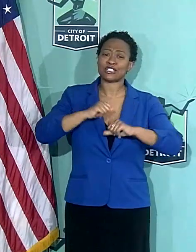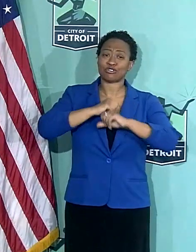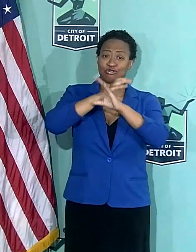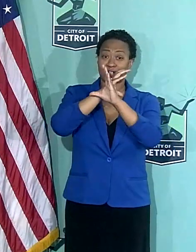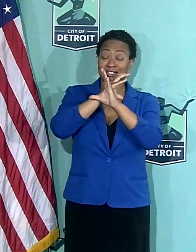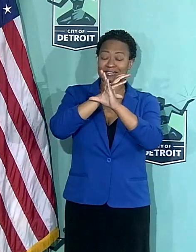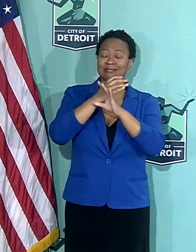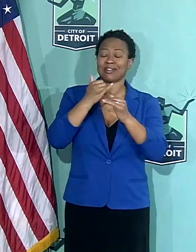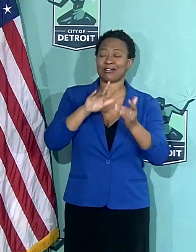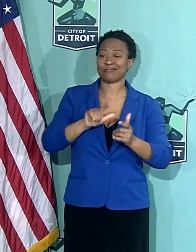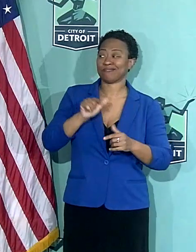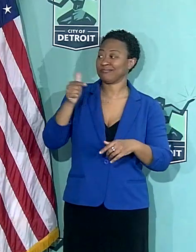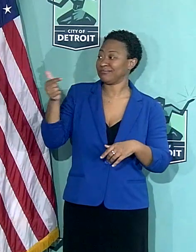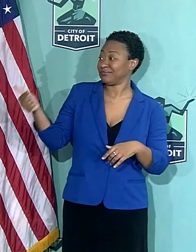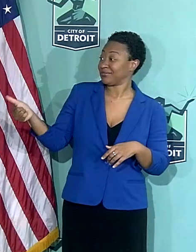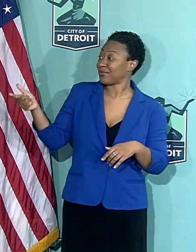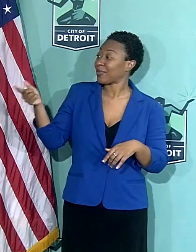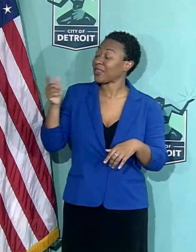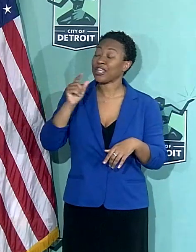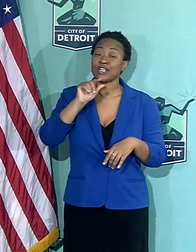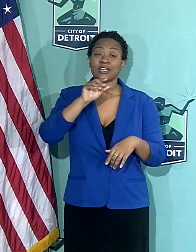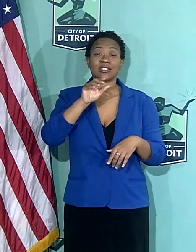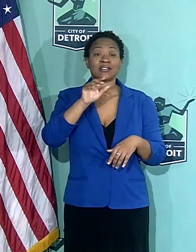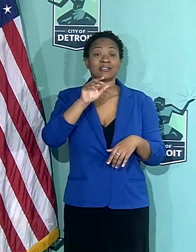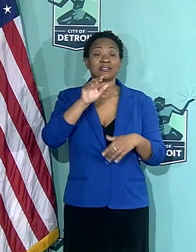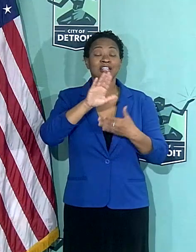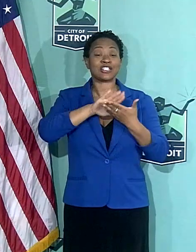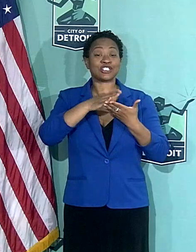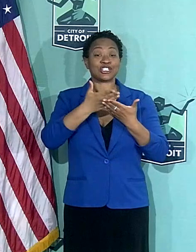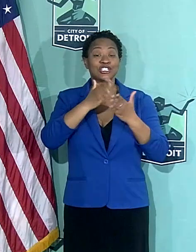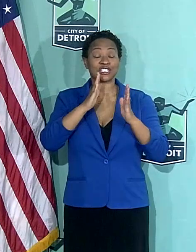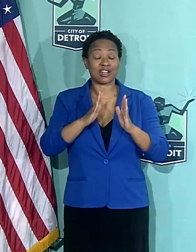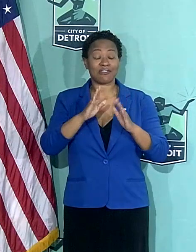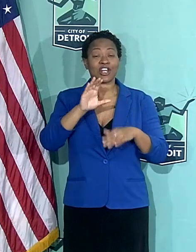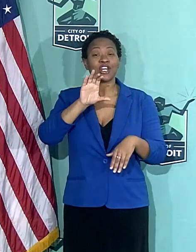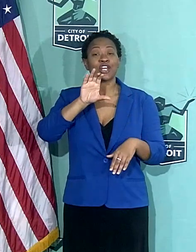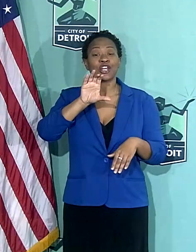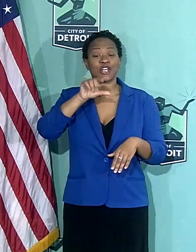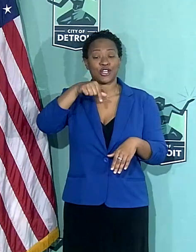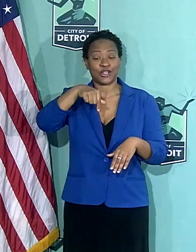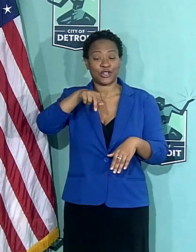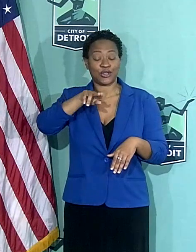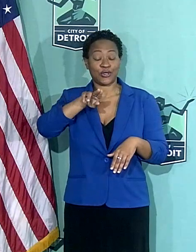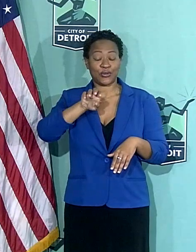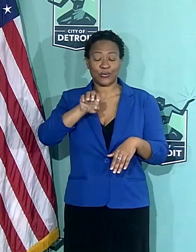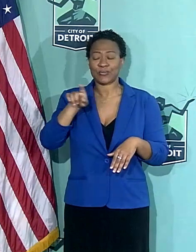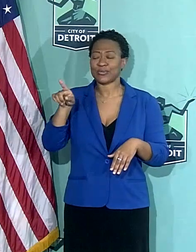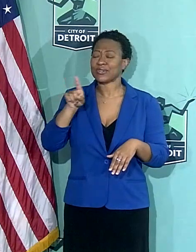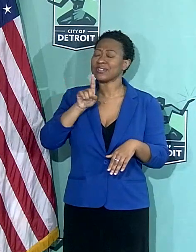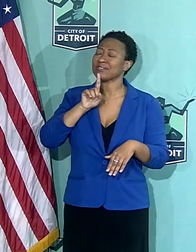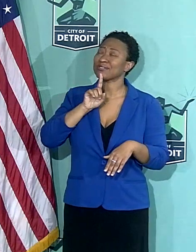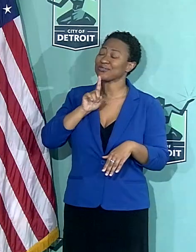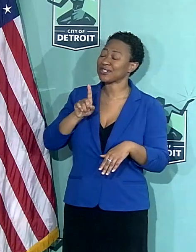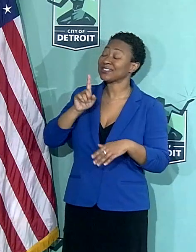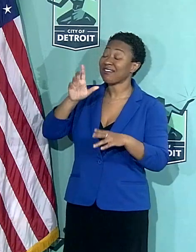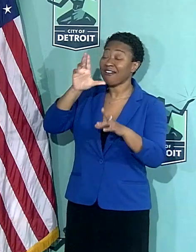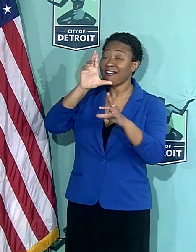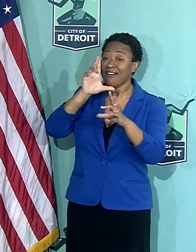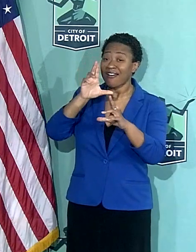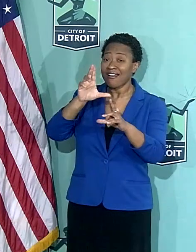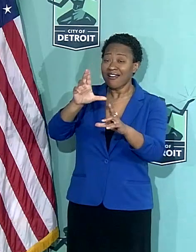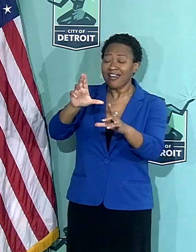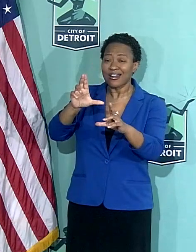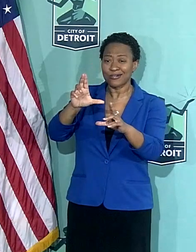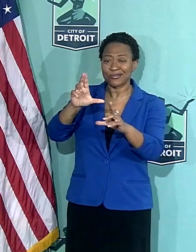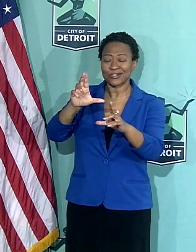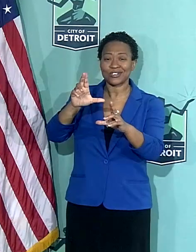Thank you. This has been like it's been an honorable situation. You never think as a